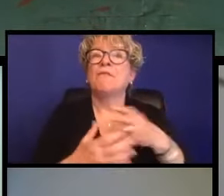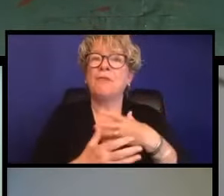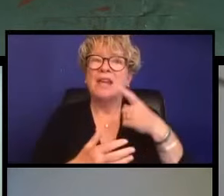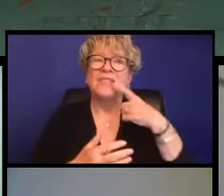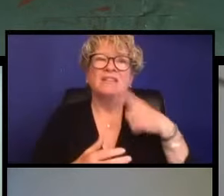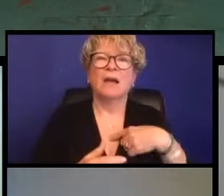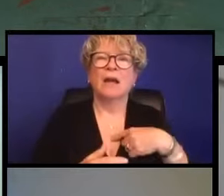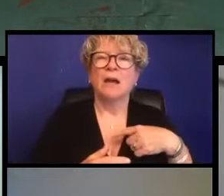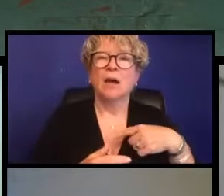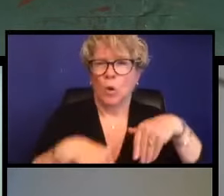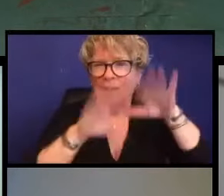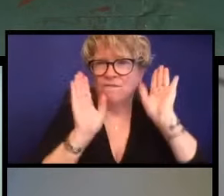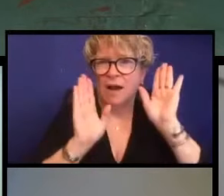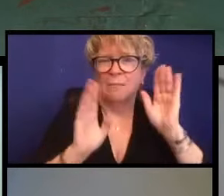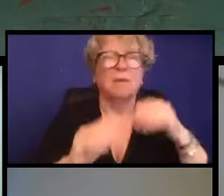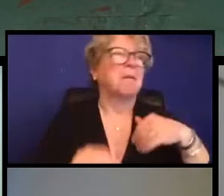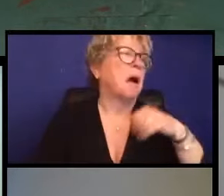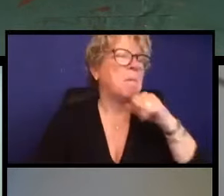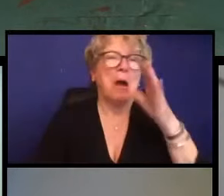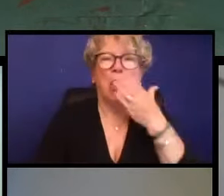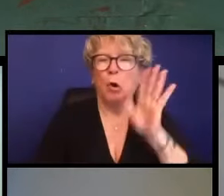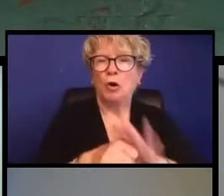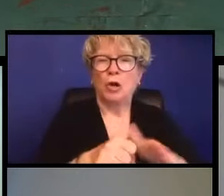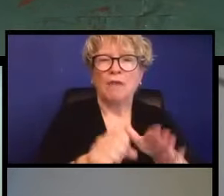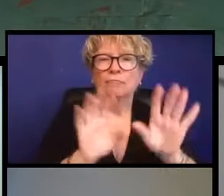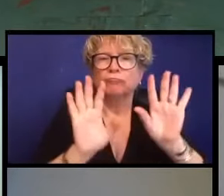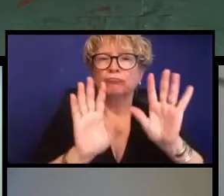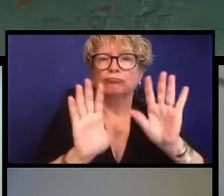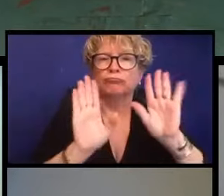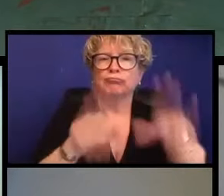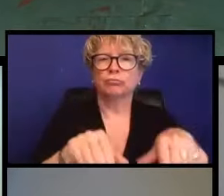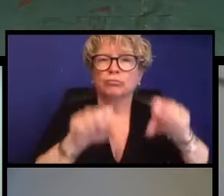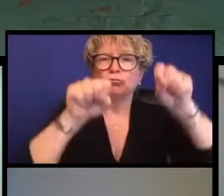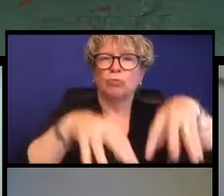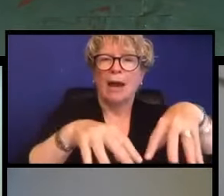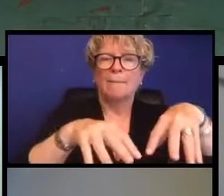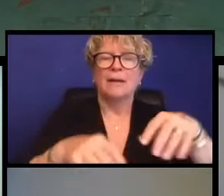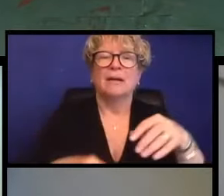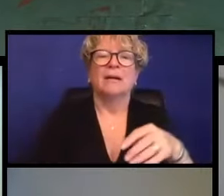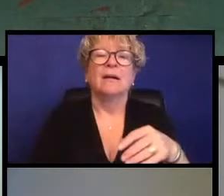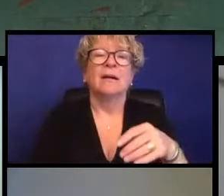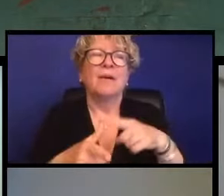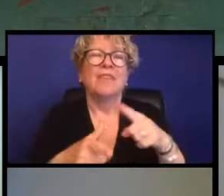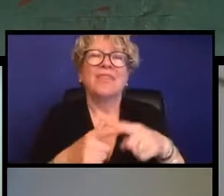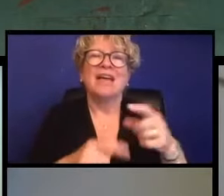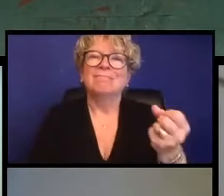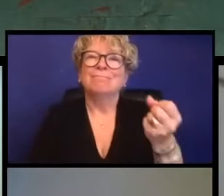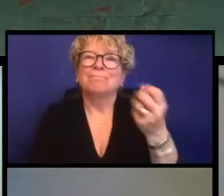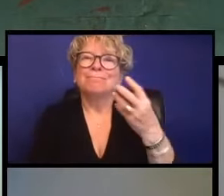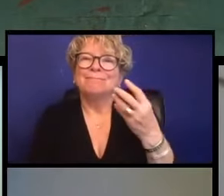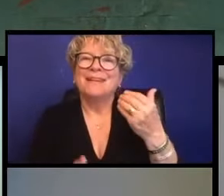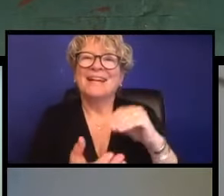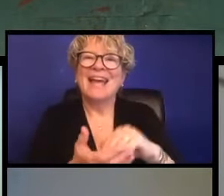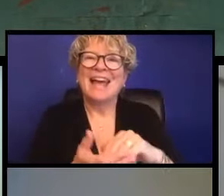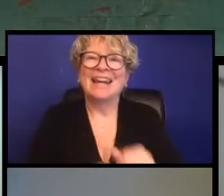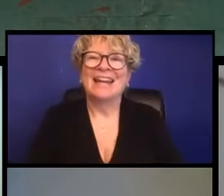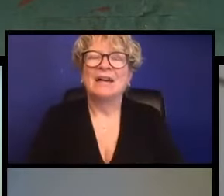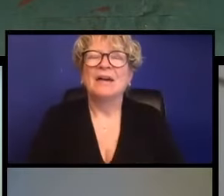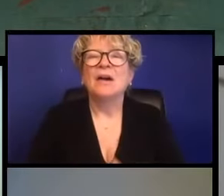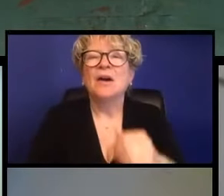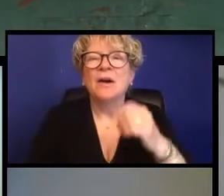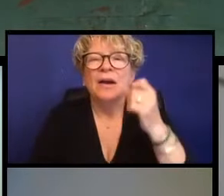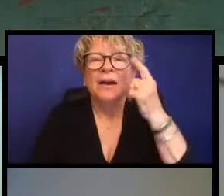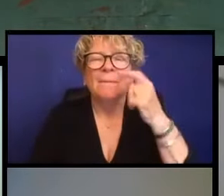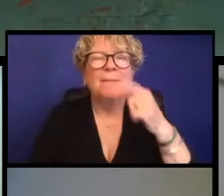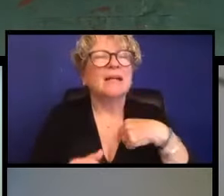write again, and then, you know, abandons it. There's so many horror stories of people who talk about that one editor who